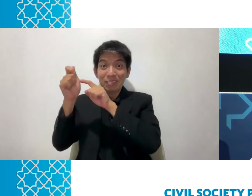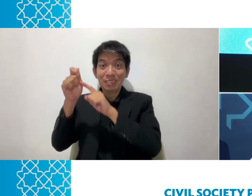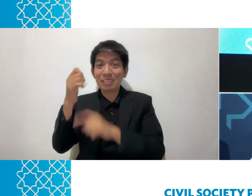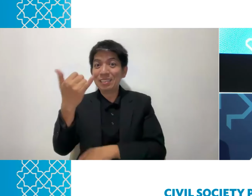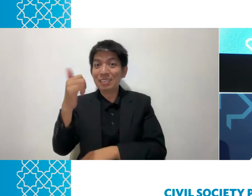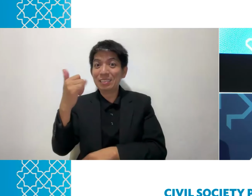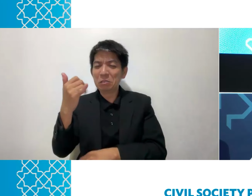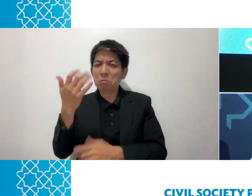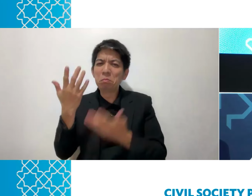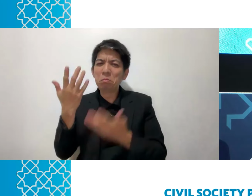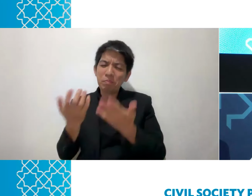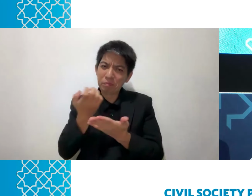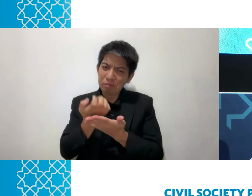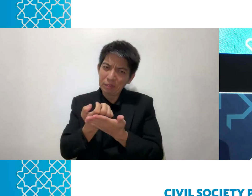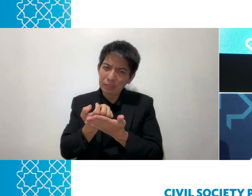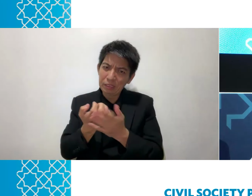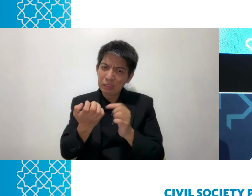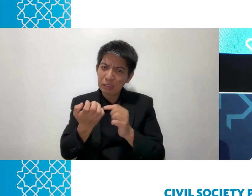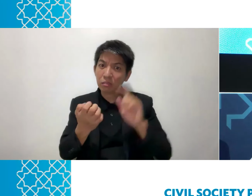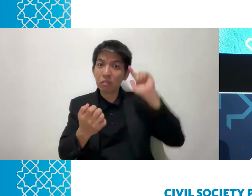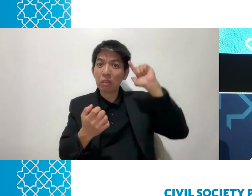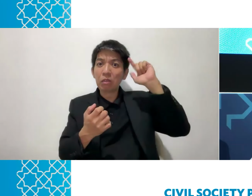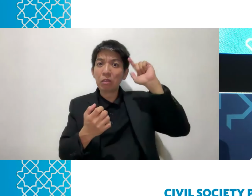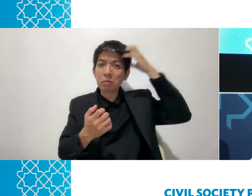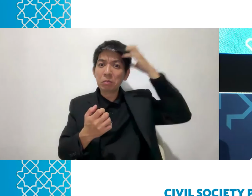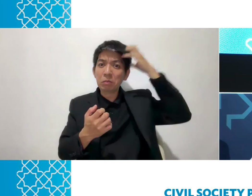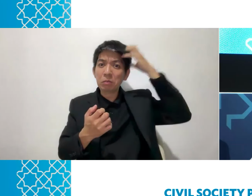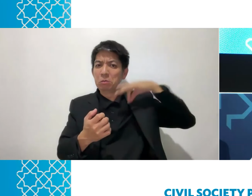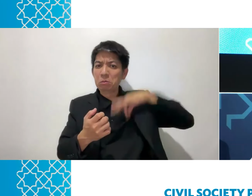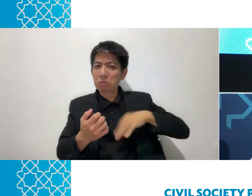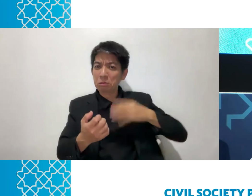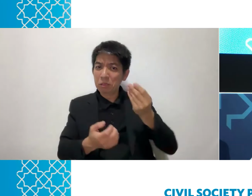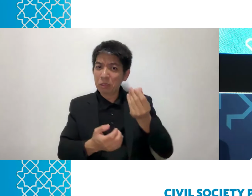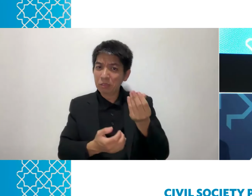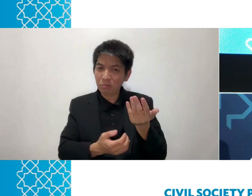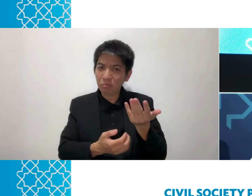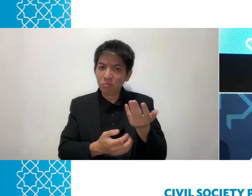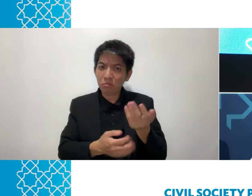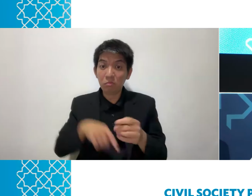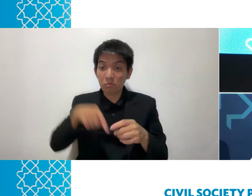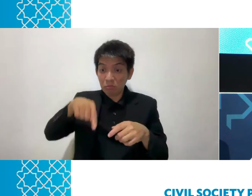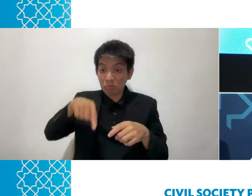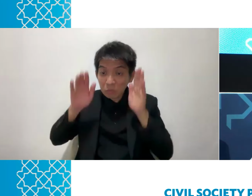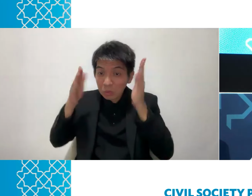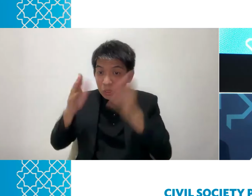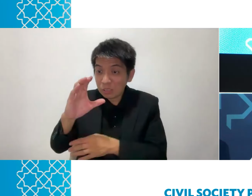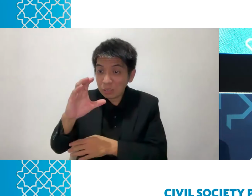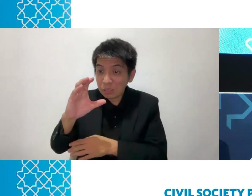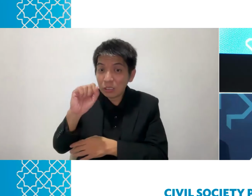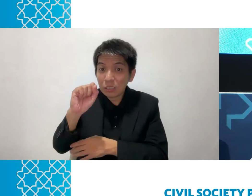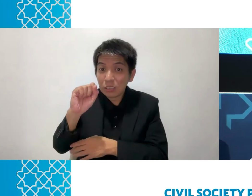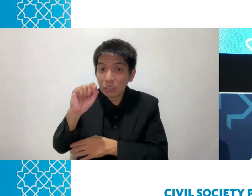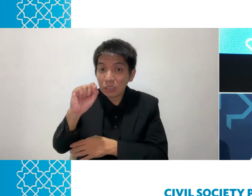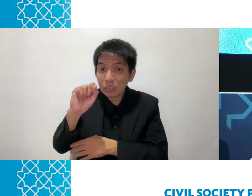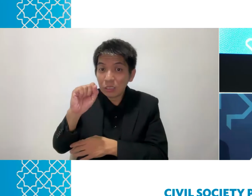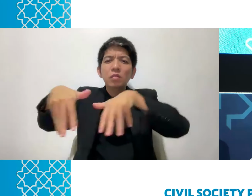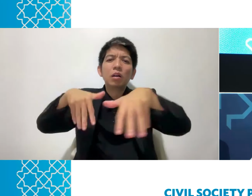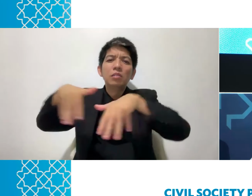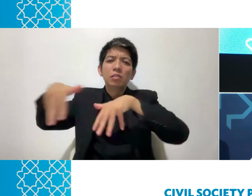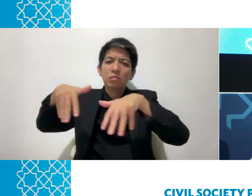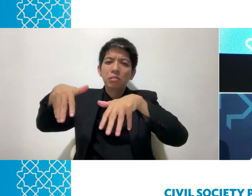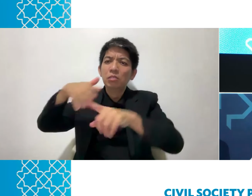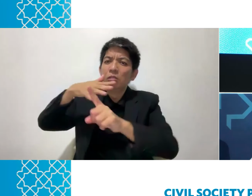think of measurable returns as social returns, environmental returns, and then we need the help of like ADB officials